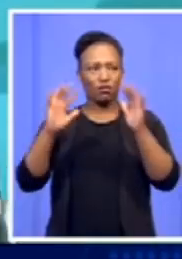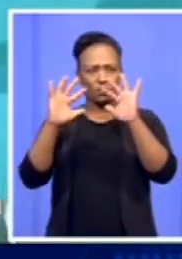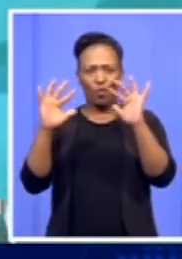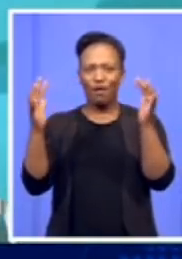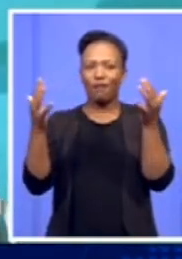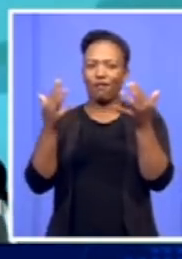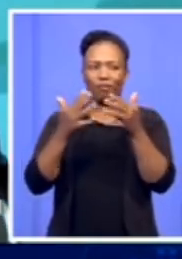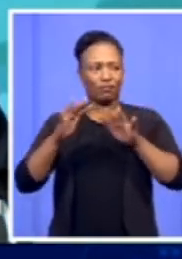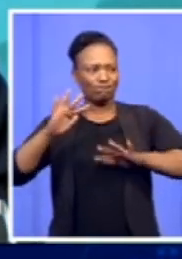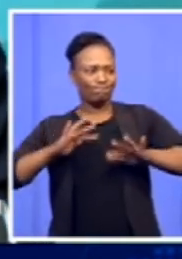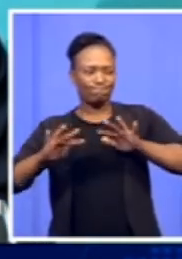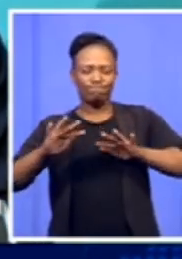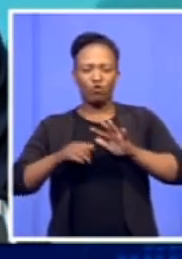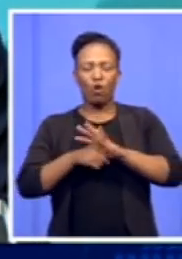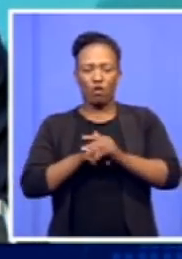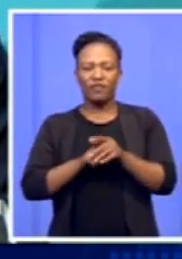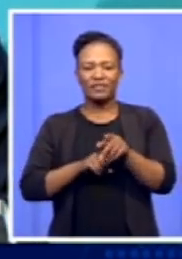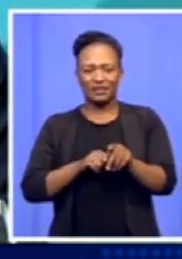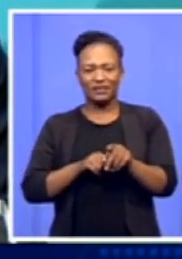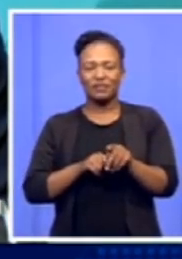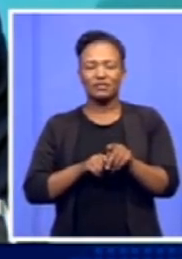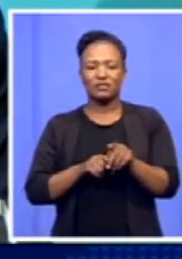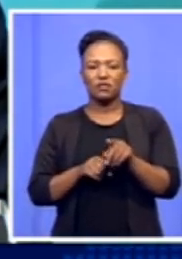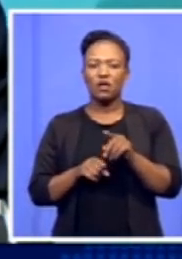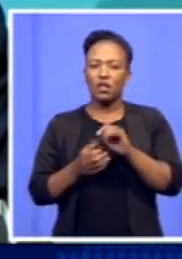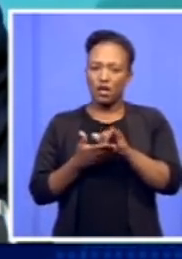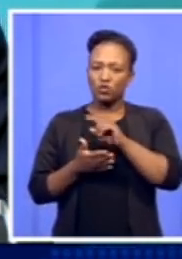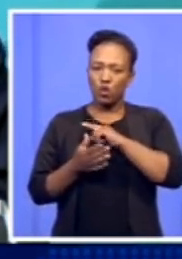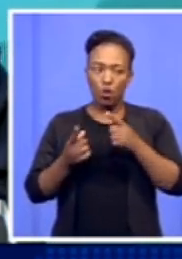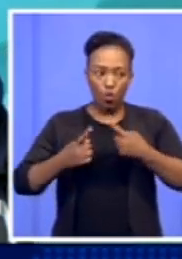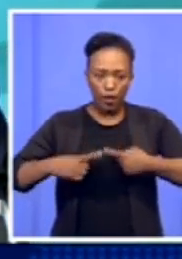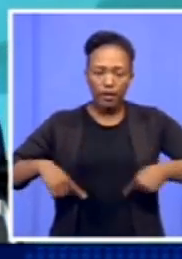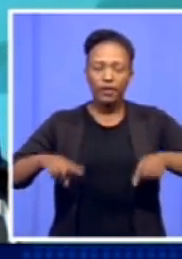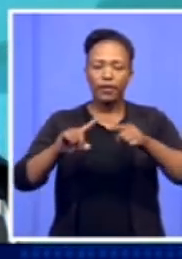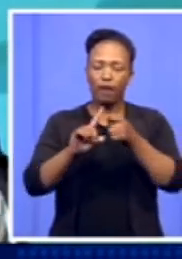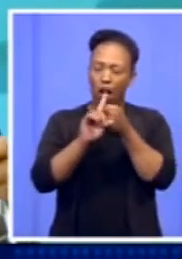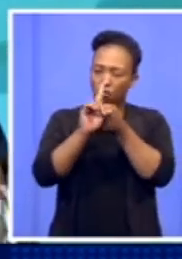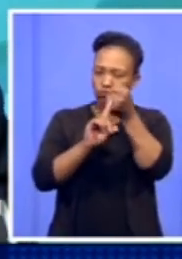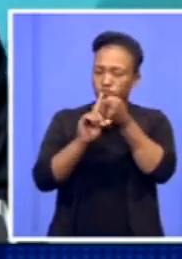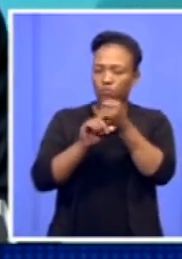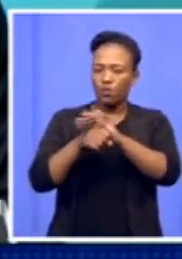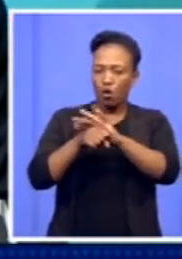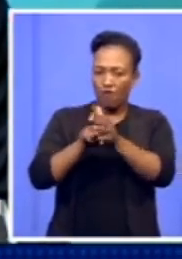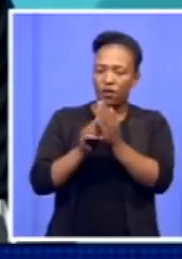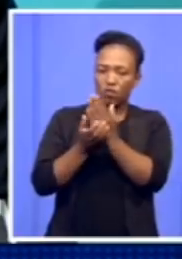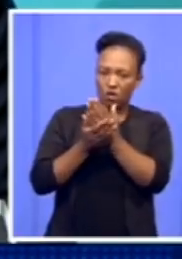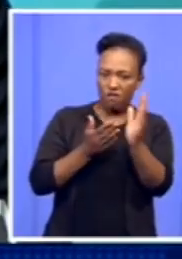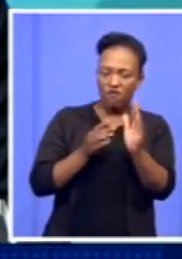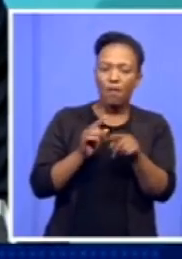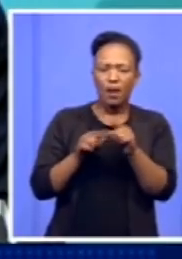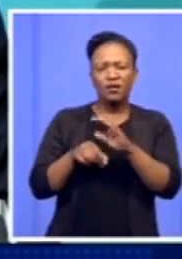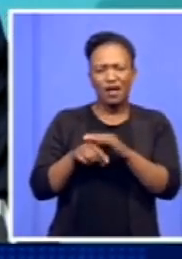an effort to combat the pandemic. Of course, all this has taken time. However, in